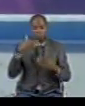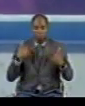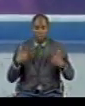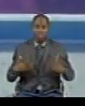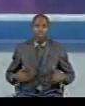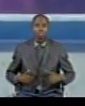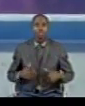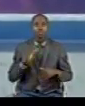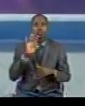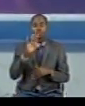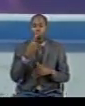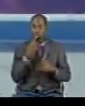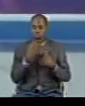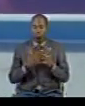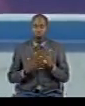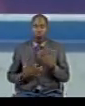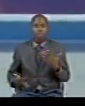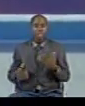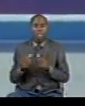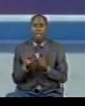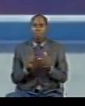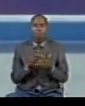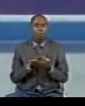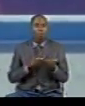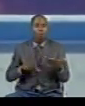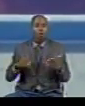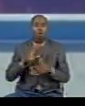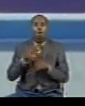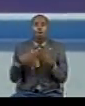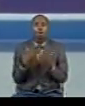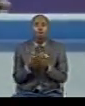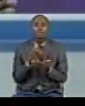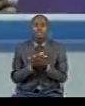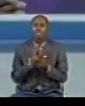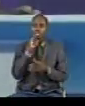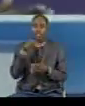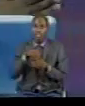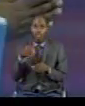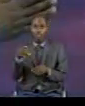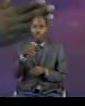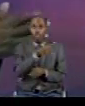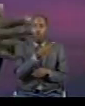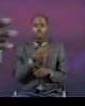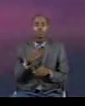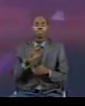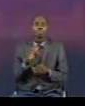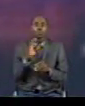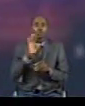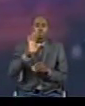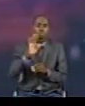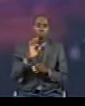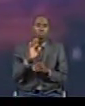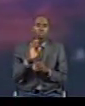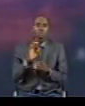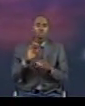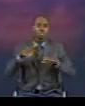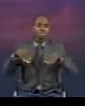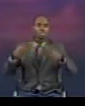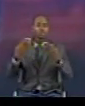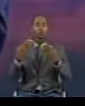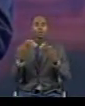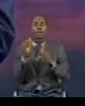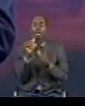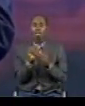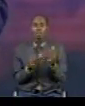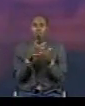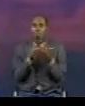blood system, every part, all that is within you, your kidney and your lungs, every part of you,